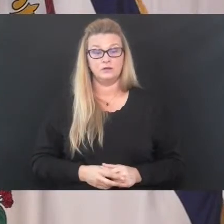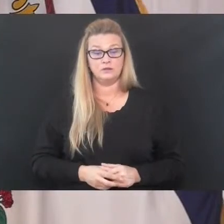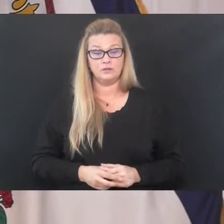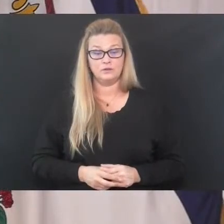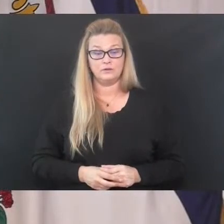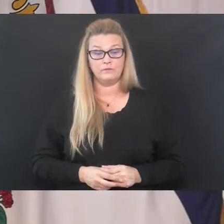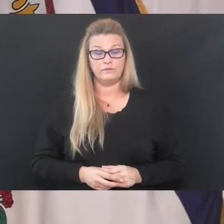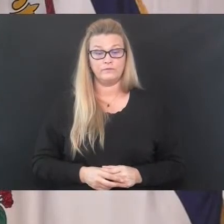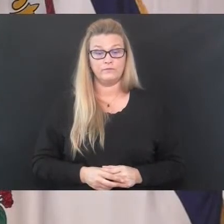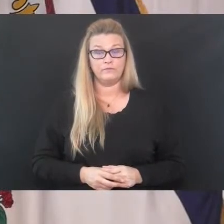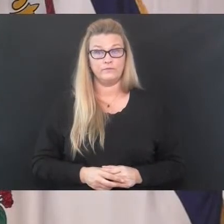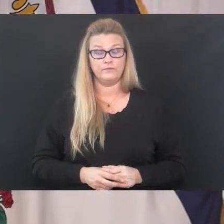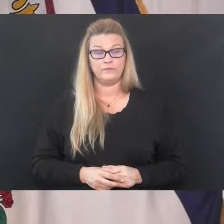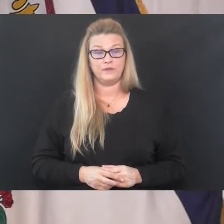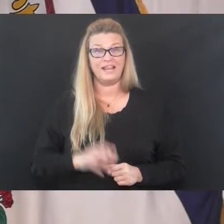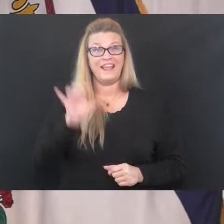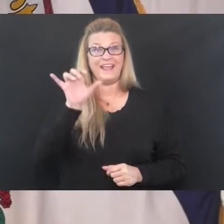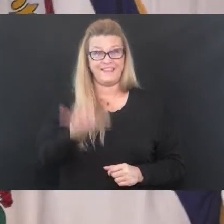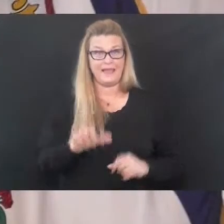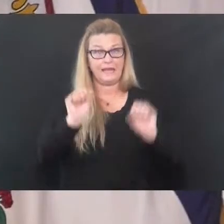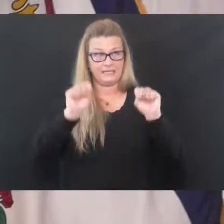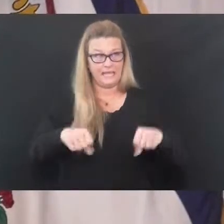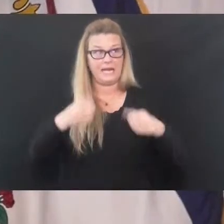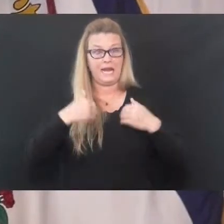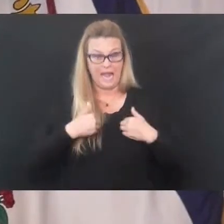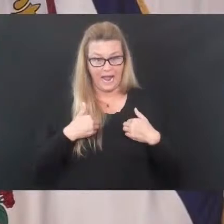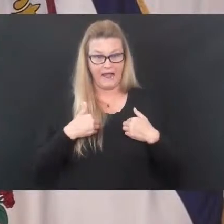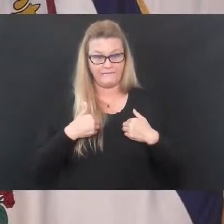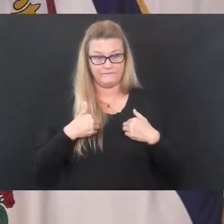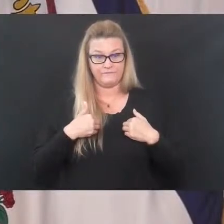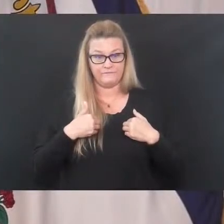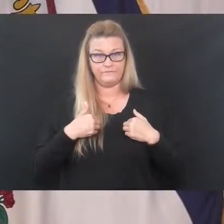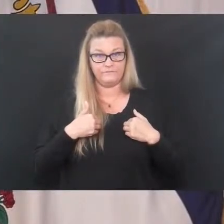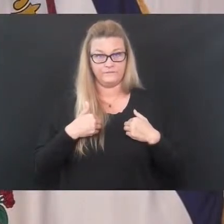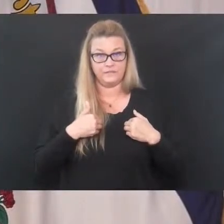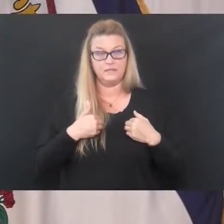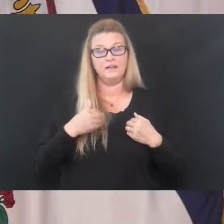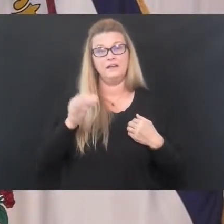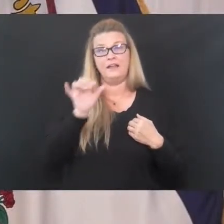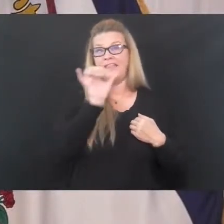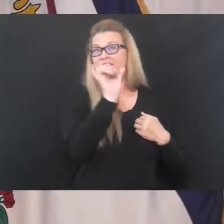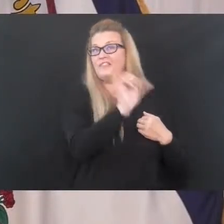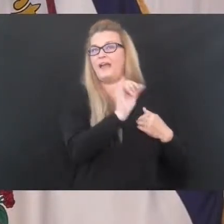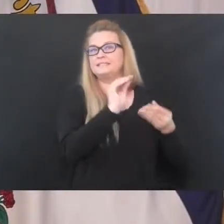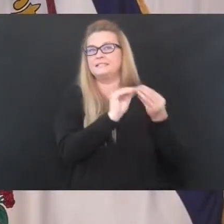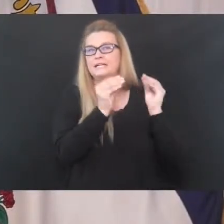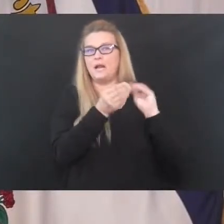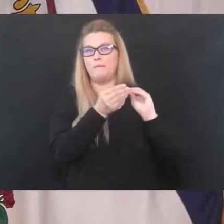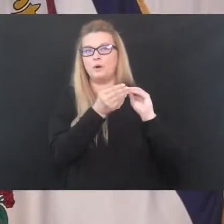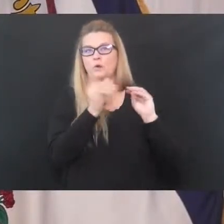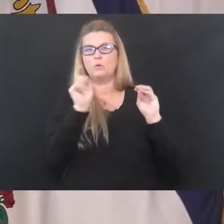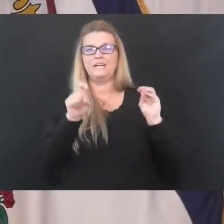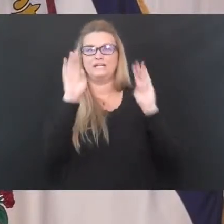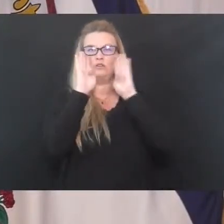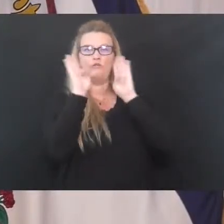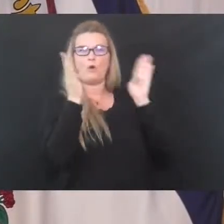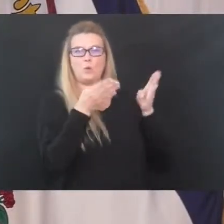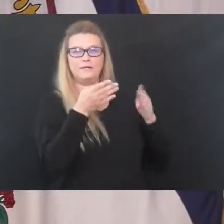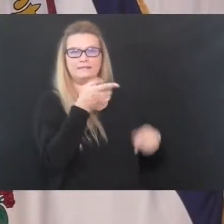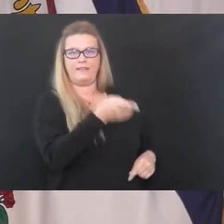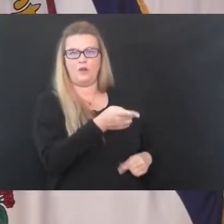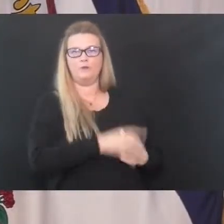that is our eligible population. This is the number that we have to focus on right